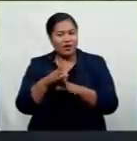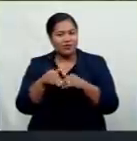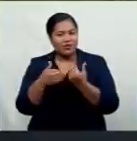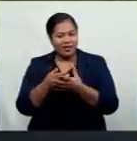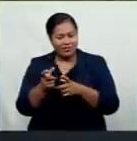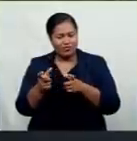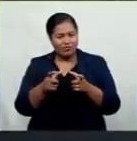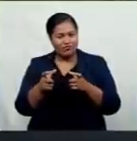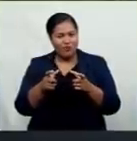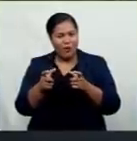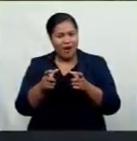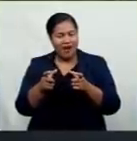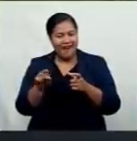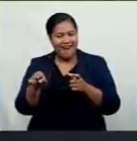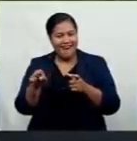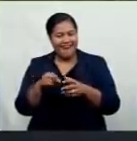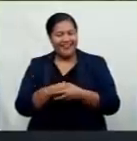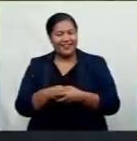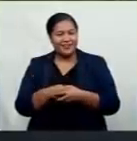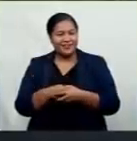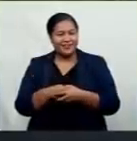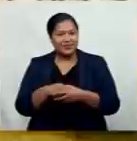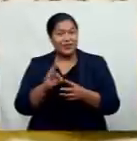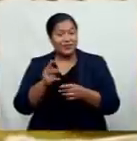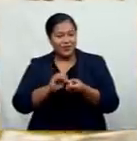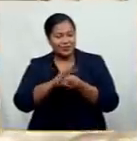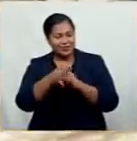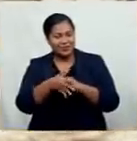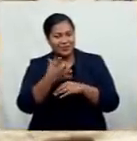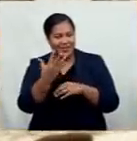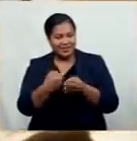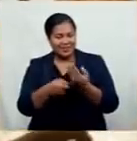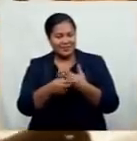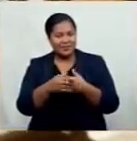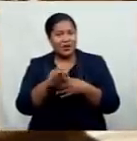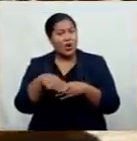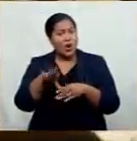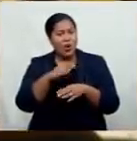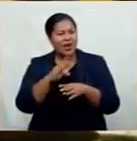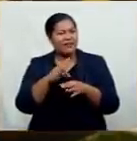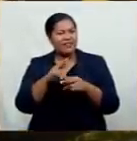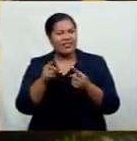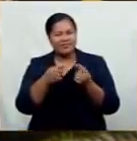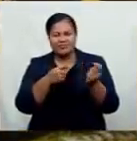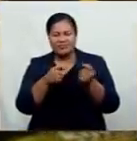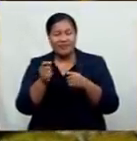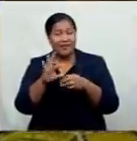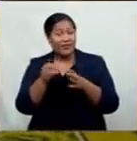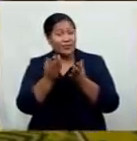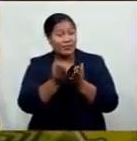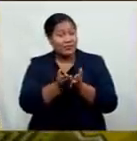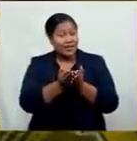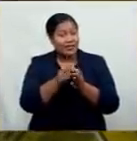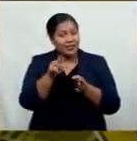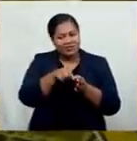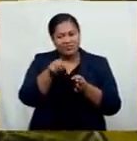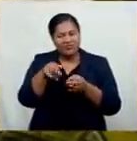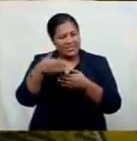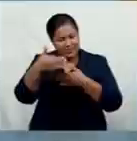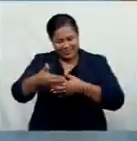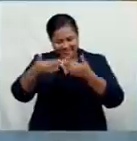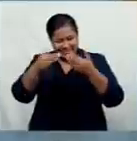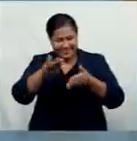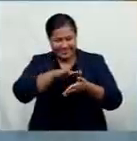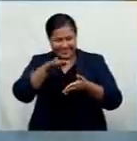maintain that status for them. It's COVID-free. All essentials transferred from the cargo ship needs to be tightly